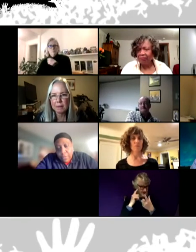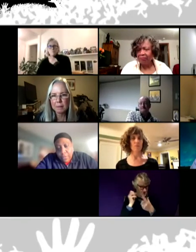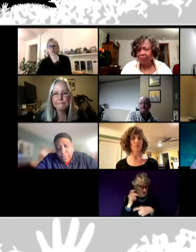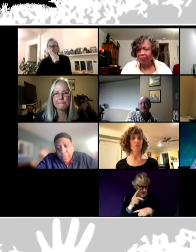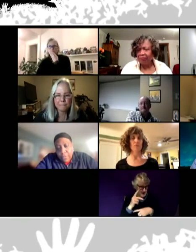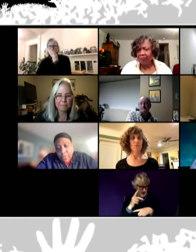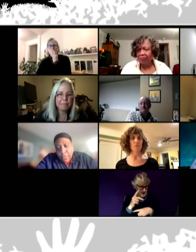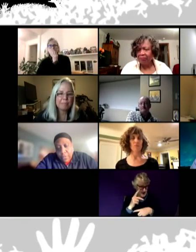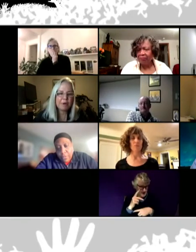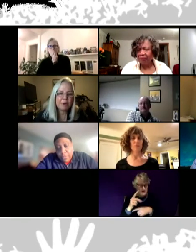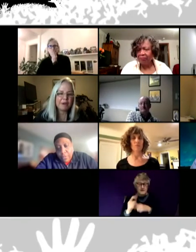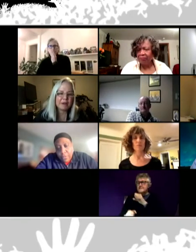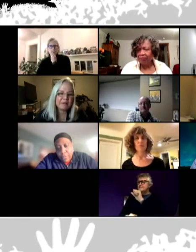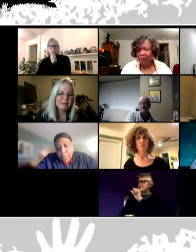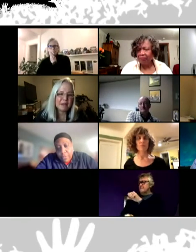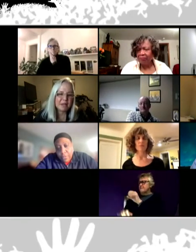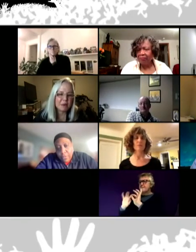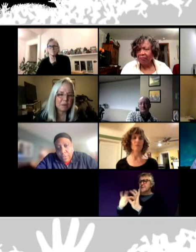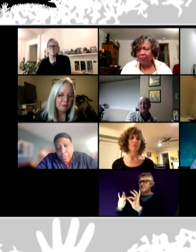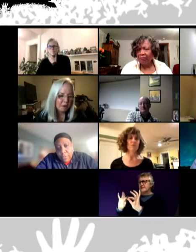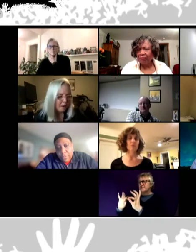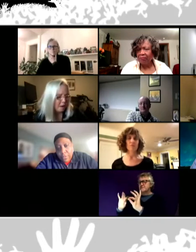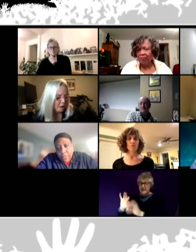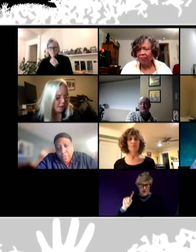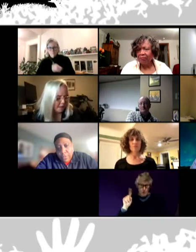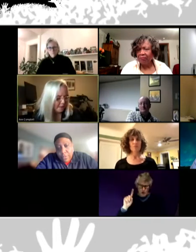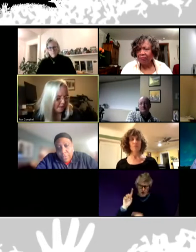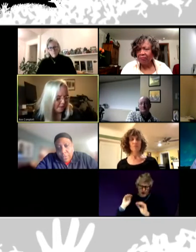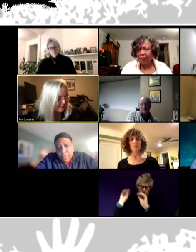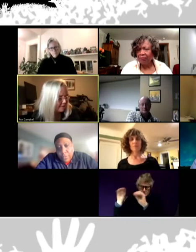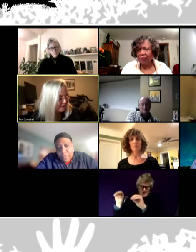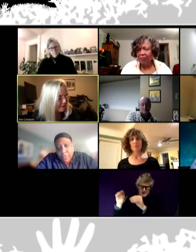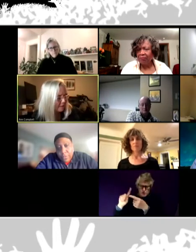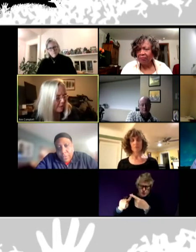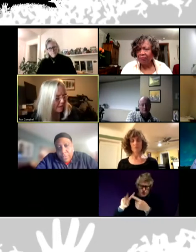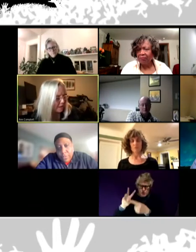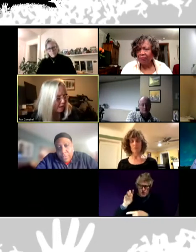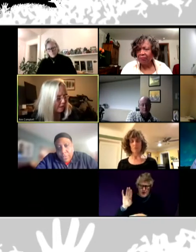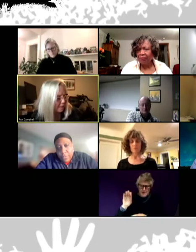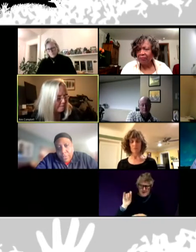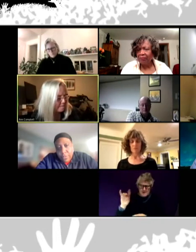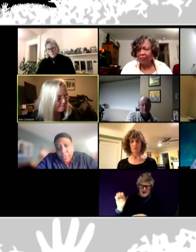Yep. Perfect. Thank you. I think at this time,